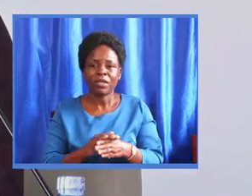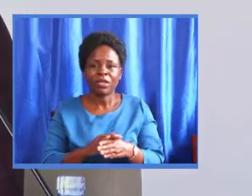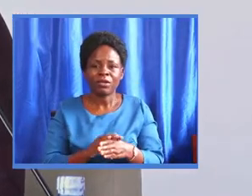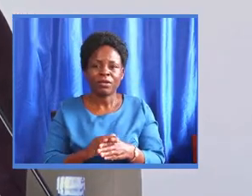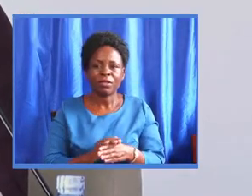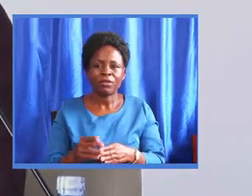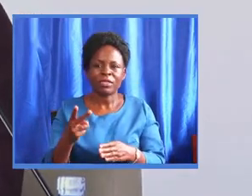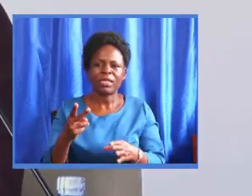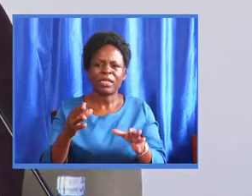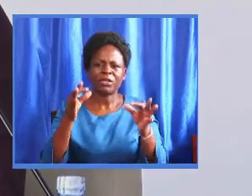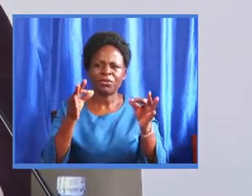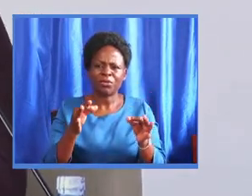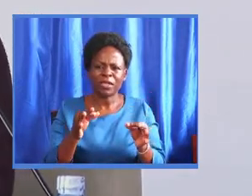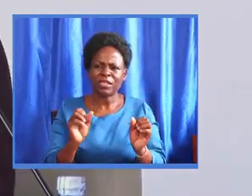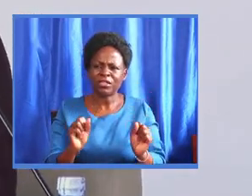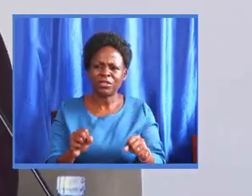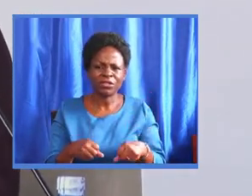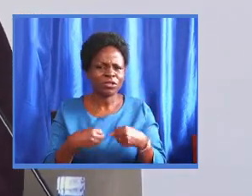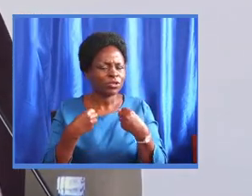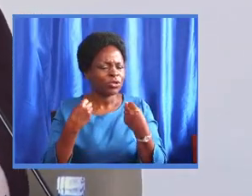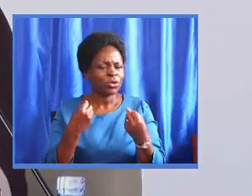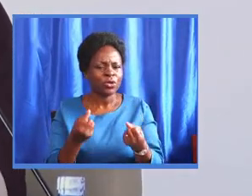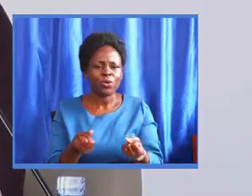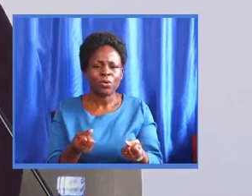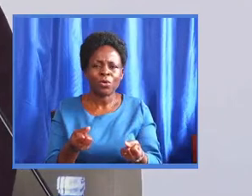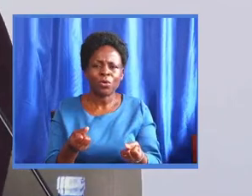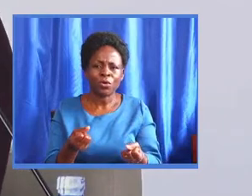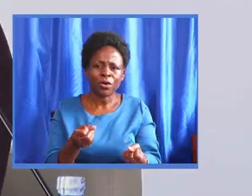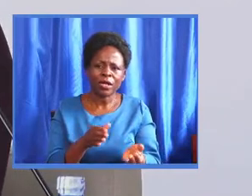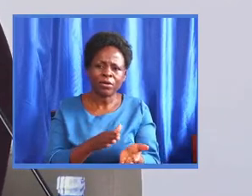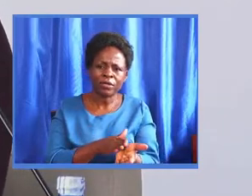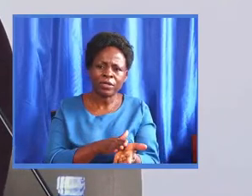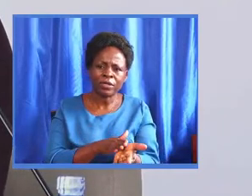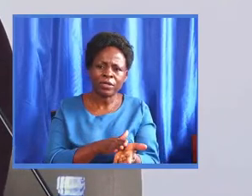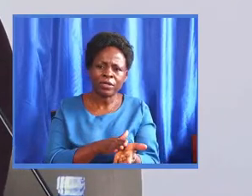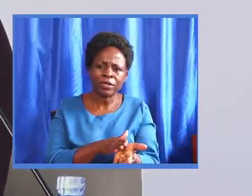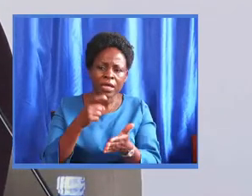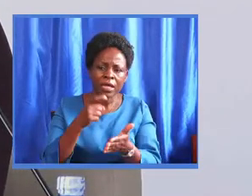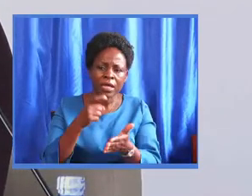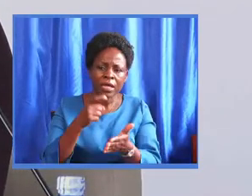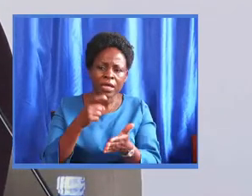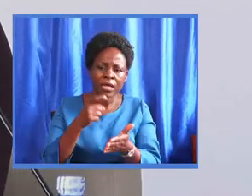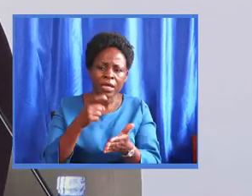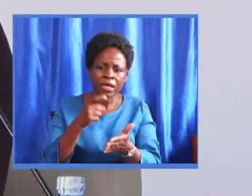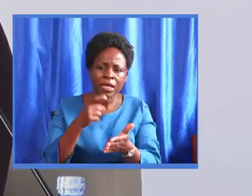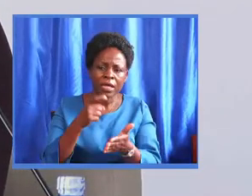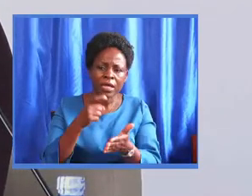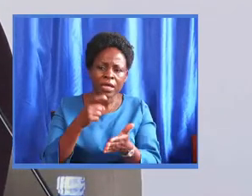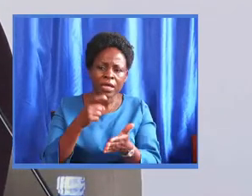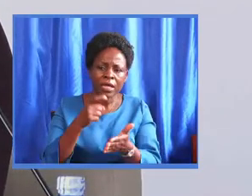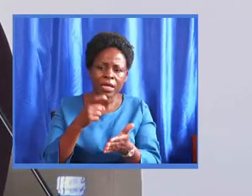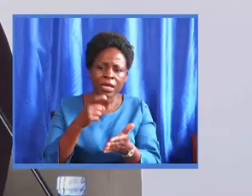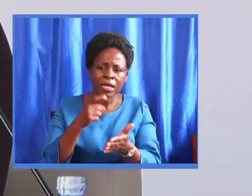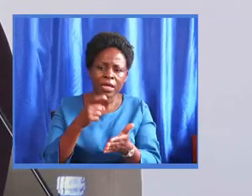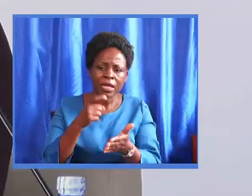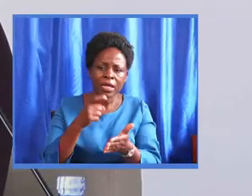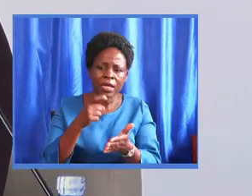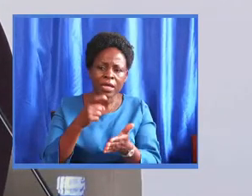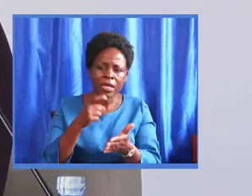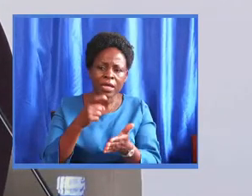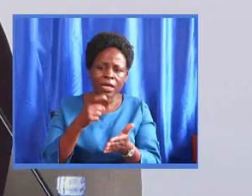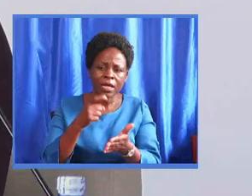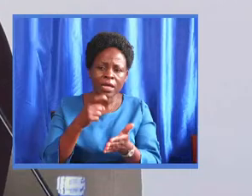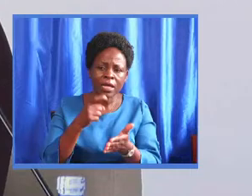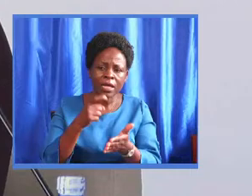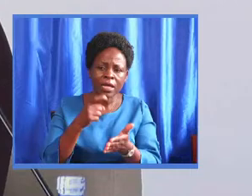are the two things. You cannot expense rental tax, but you can expense property tax or ground rate that you've paid or any other rates that you have used